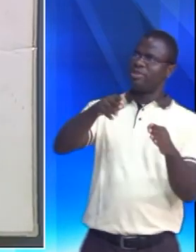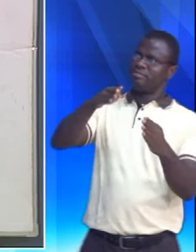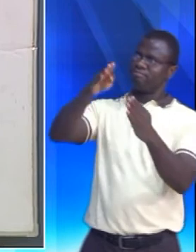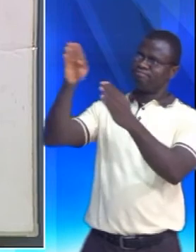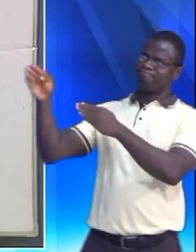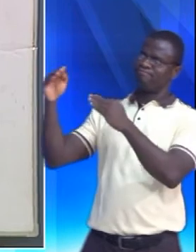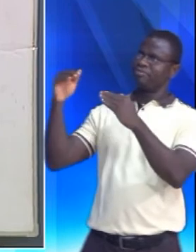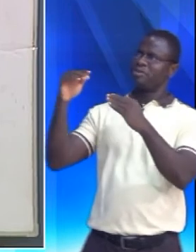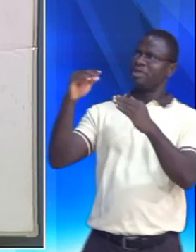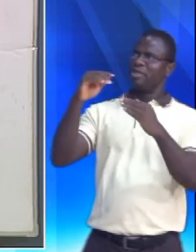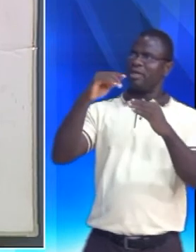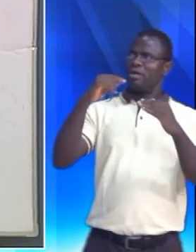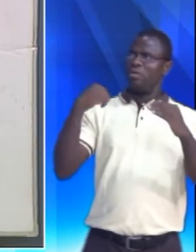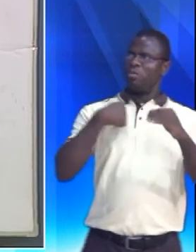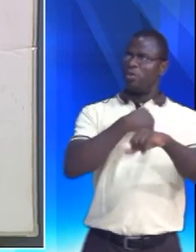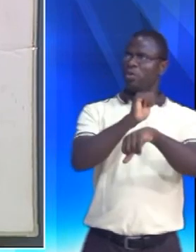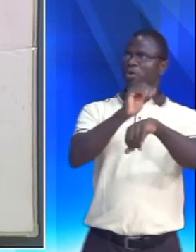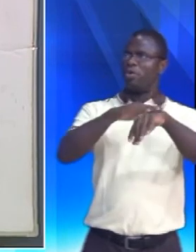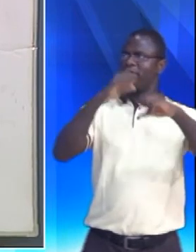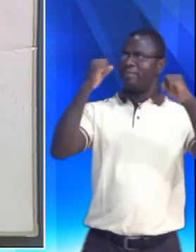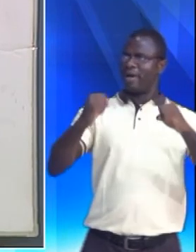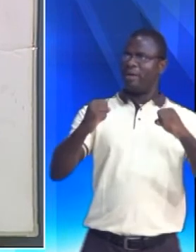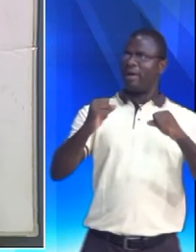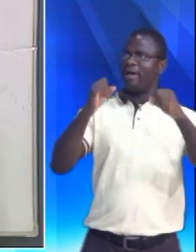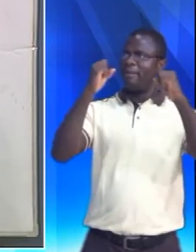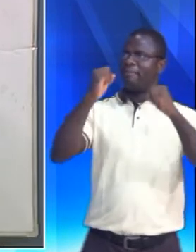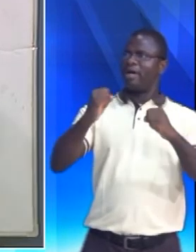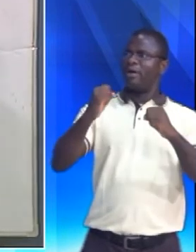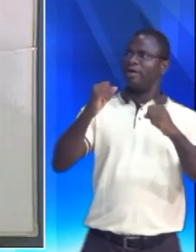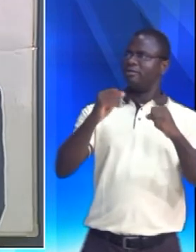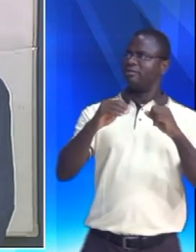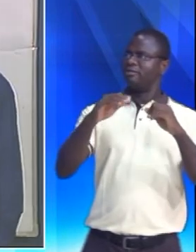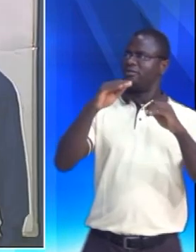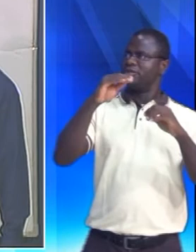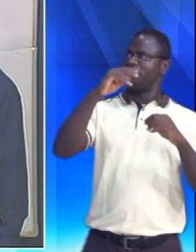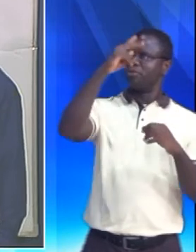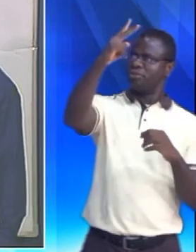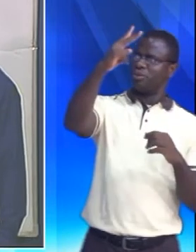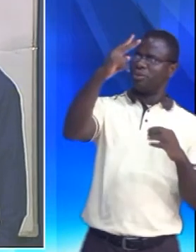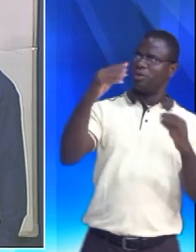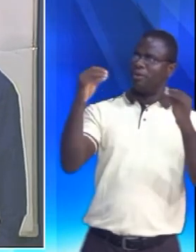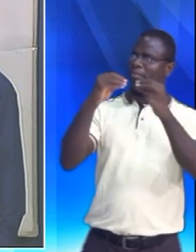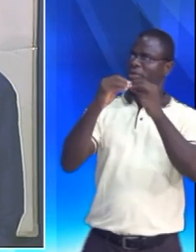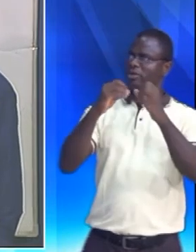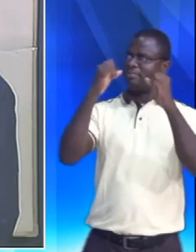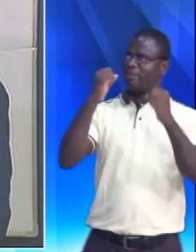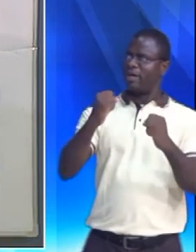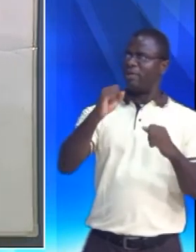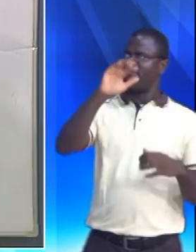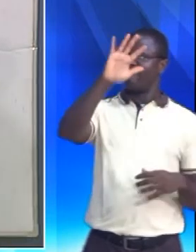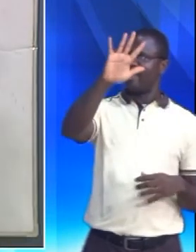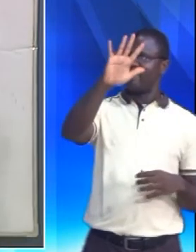5. Plus the third one as what? Minus 2. We'll put this one in bracket because it contains